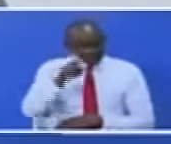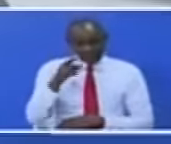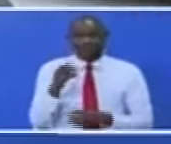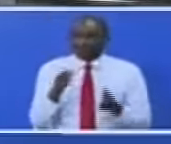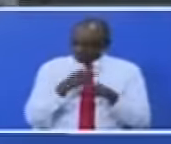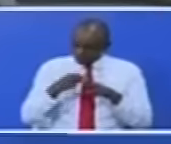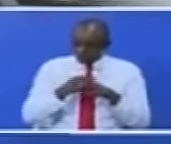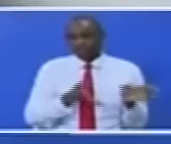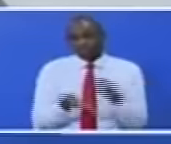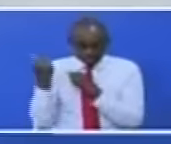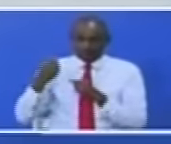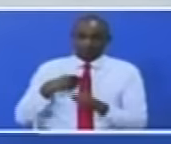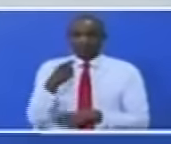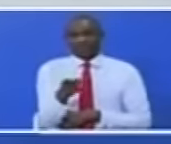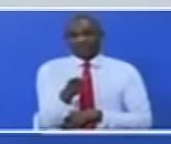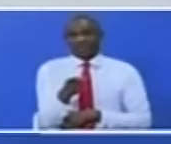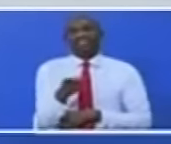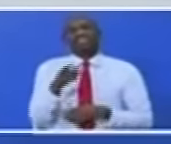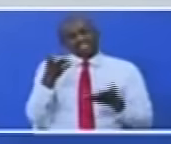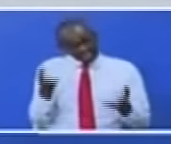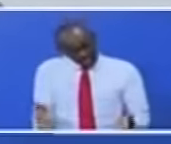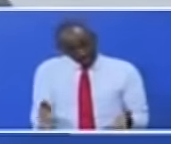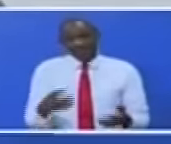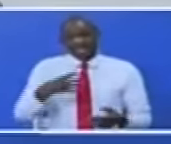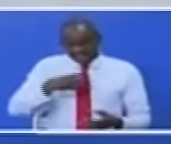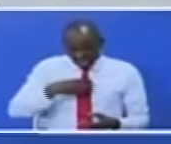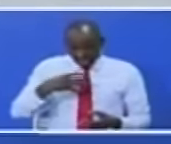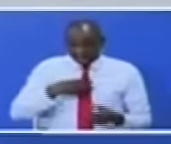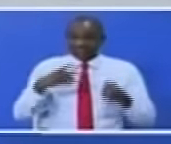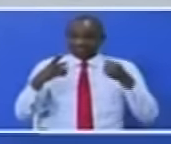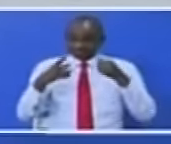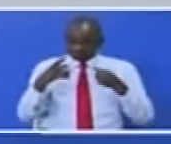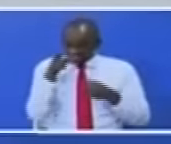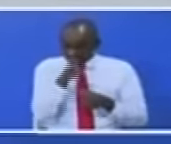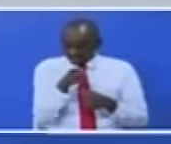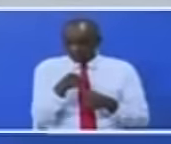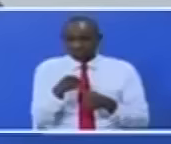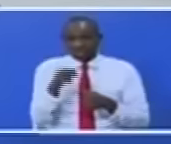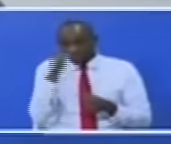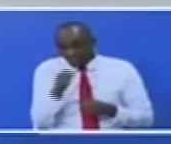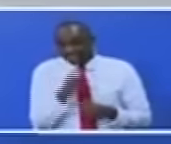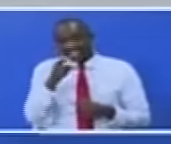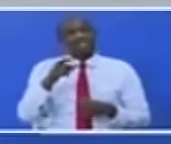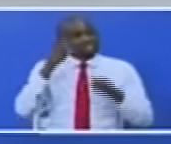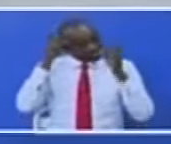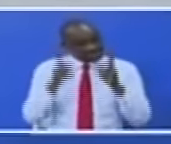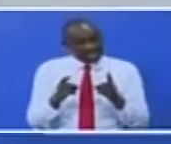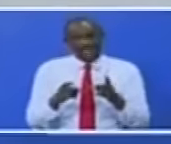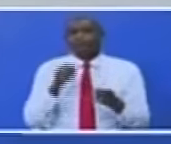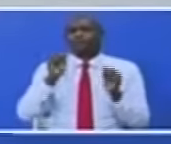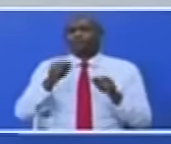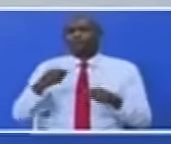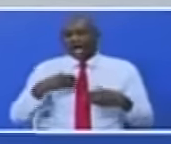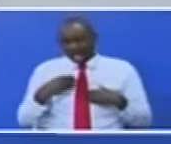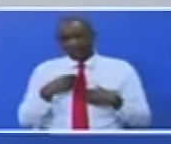this month, then no doubt a determination of the retirement age dispute will determine not only the future composition of the